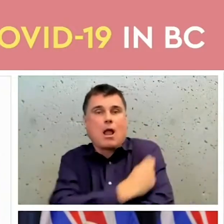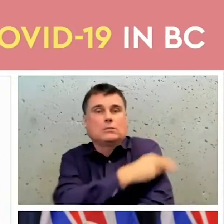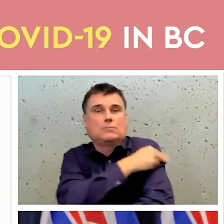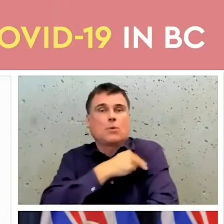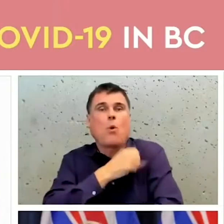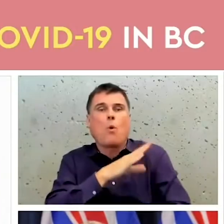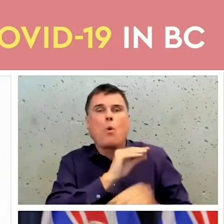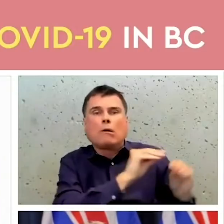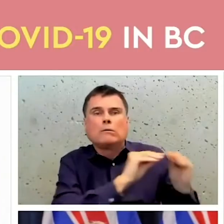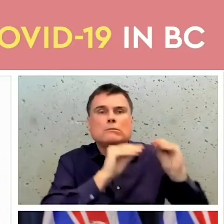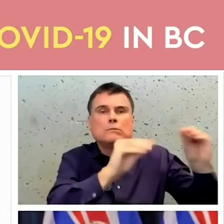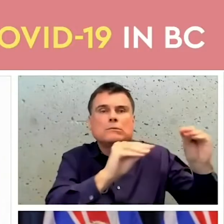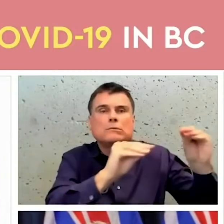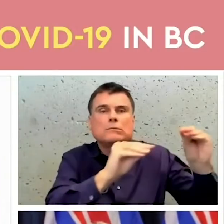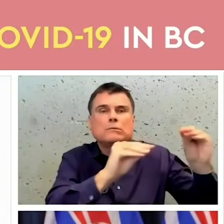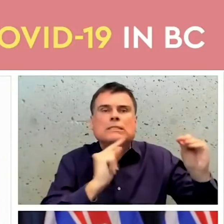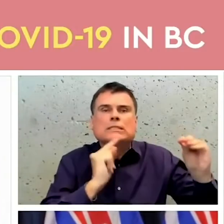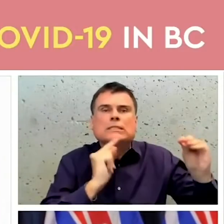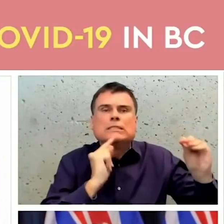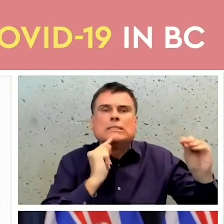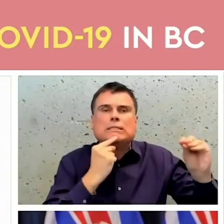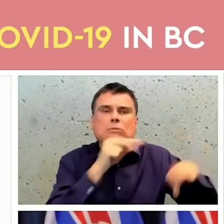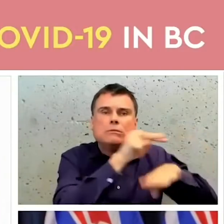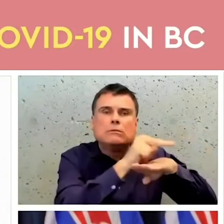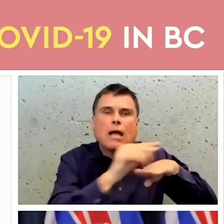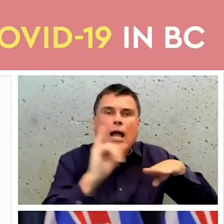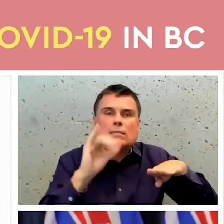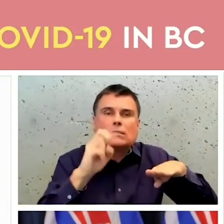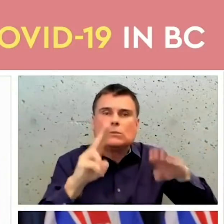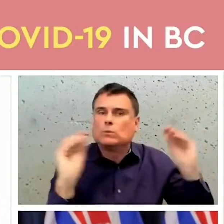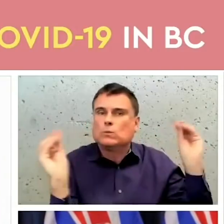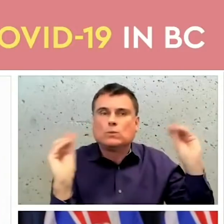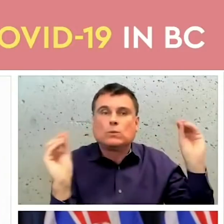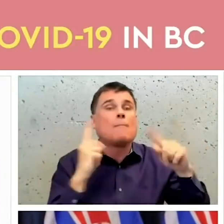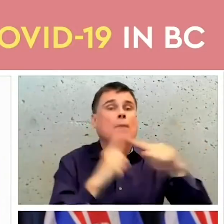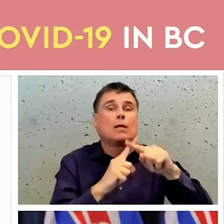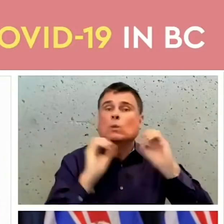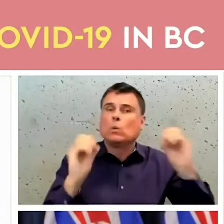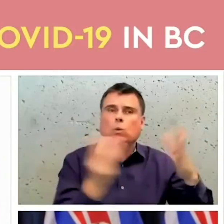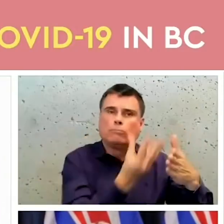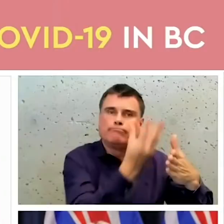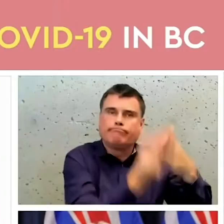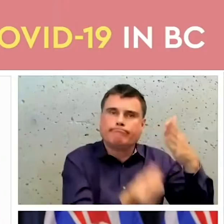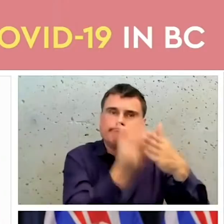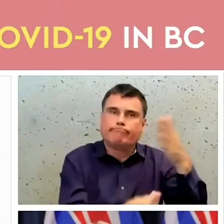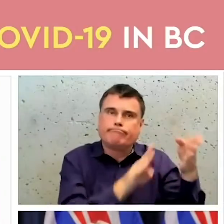deaths. And through this pandemic, we have had no deaths in school-age children. And I